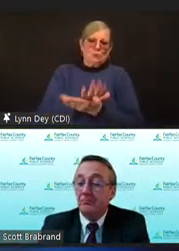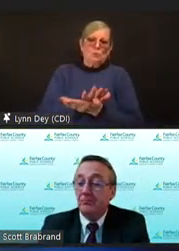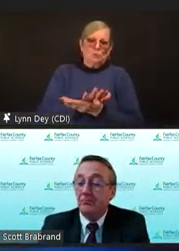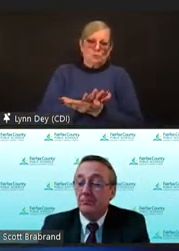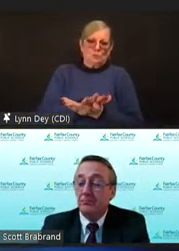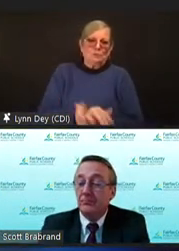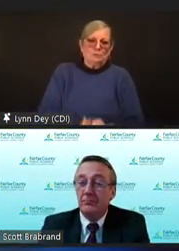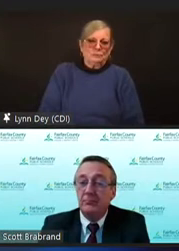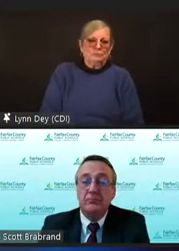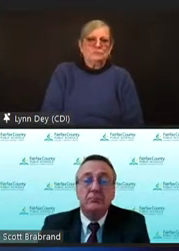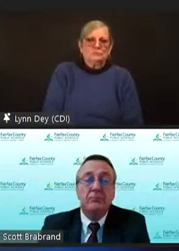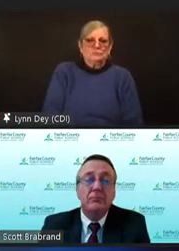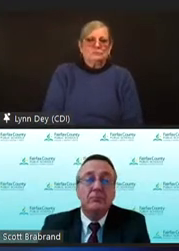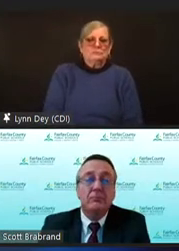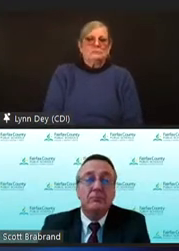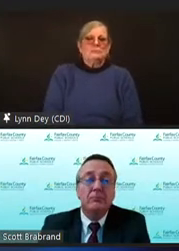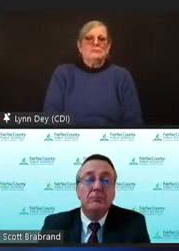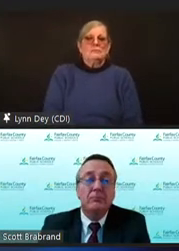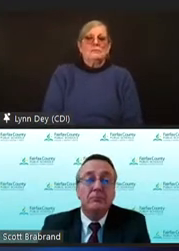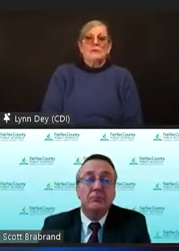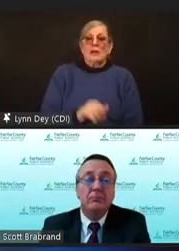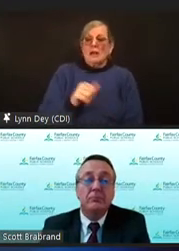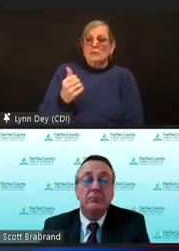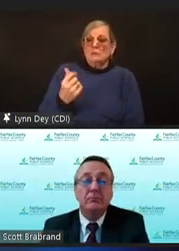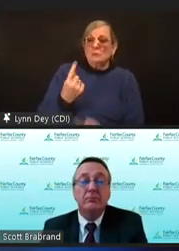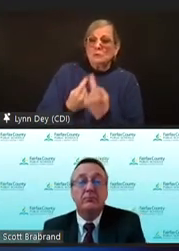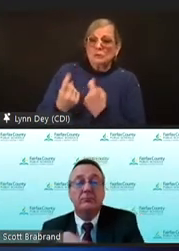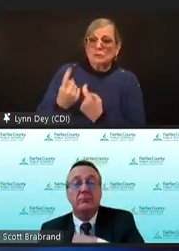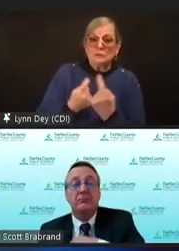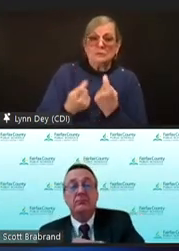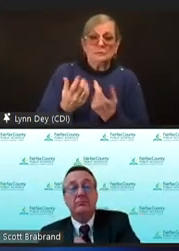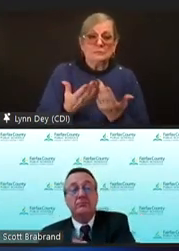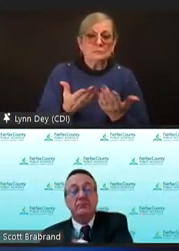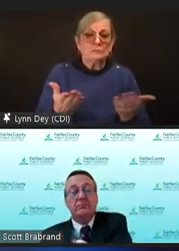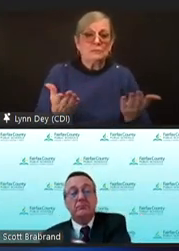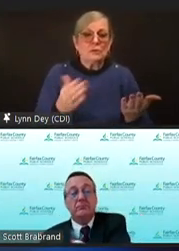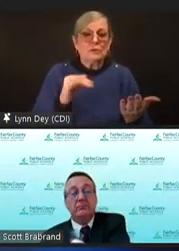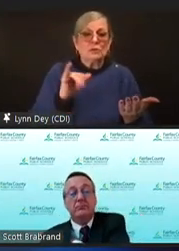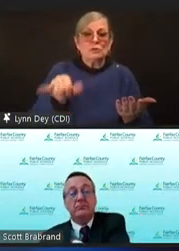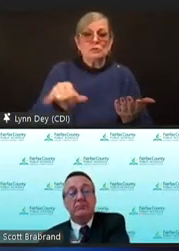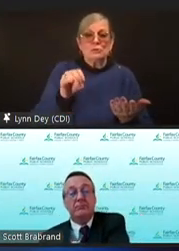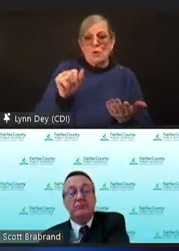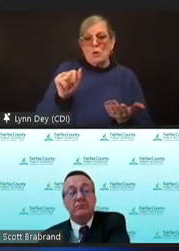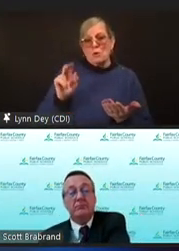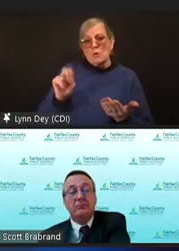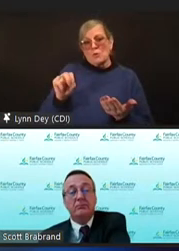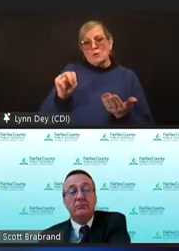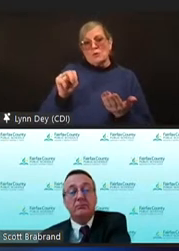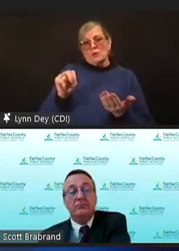Let's take another question from Joan Goldfarb.